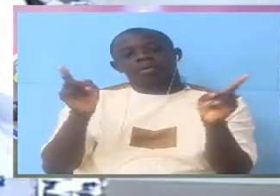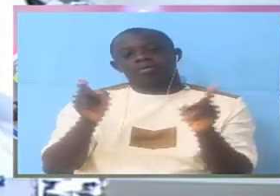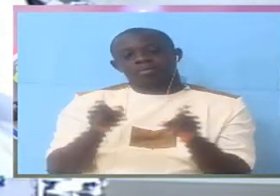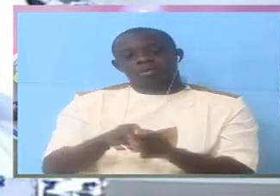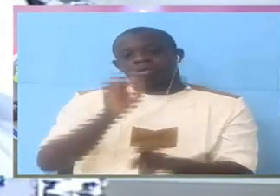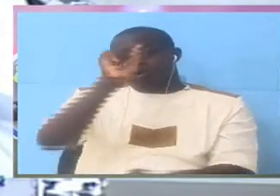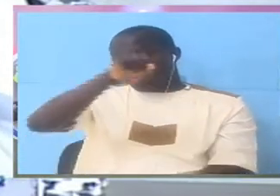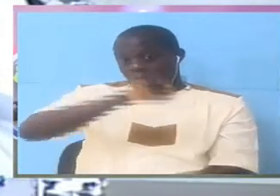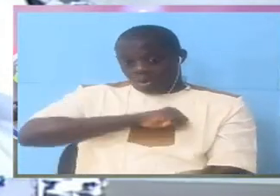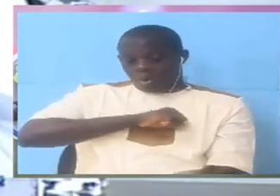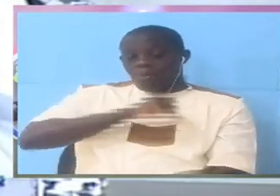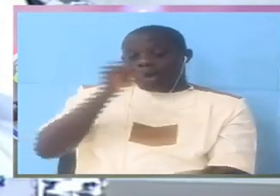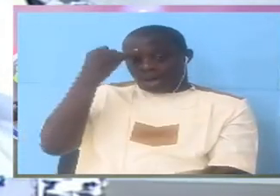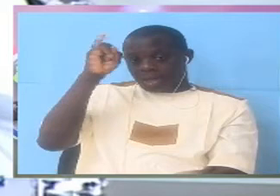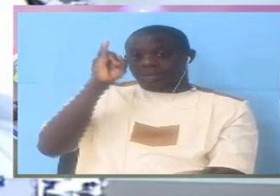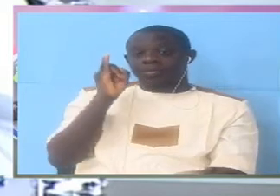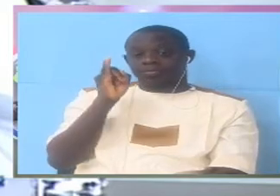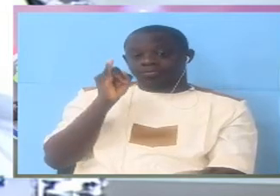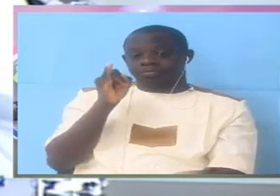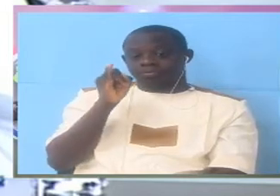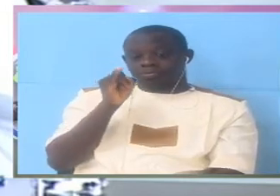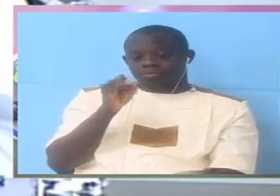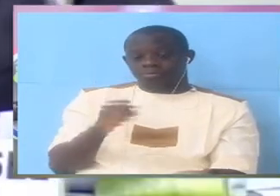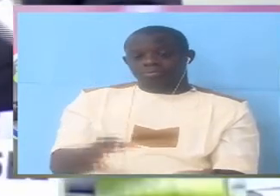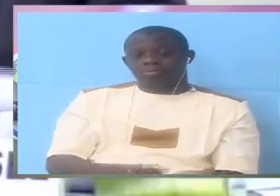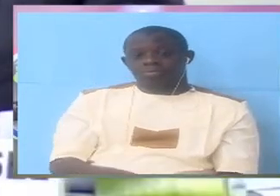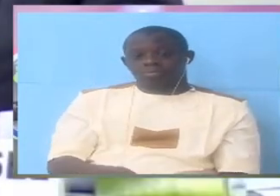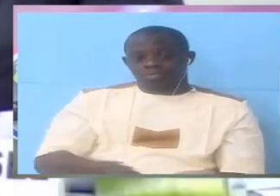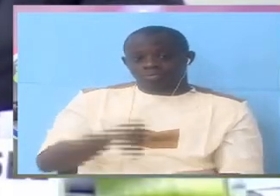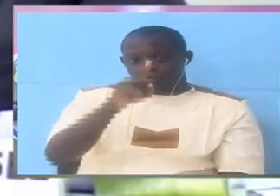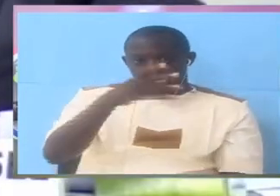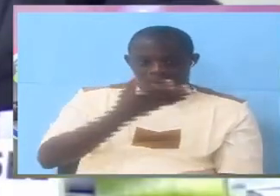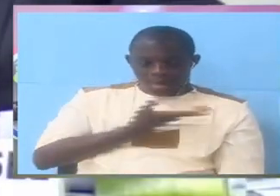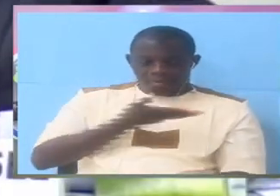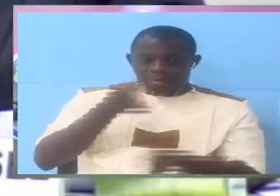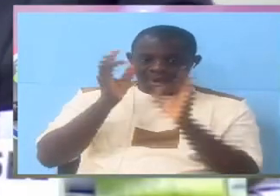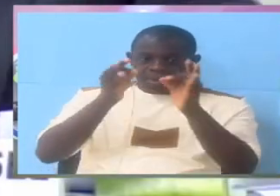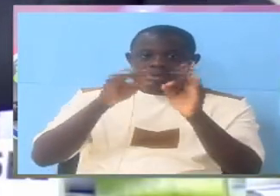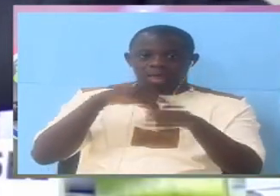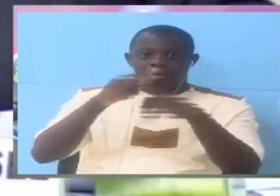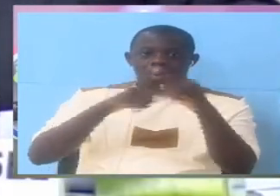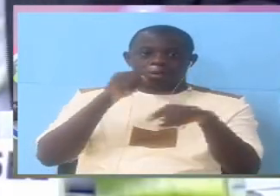your opinion. Do you have an explanation for that?